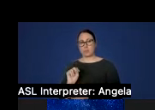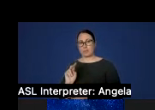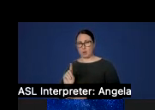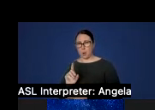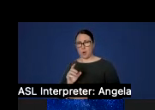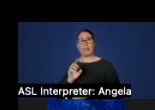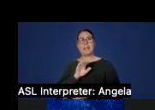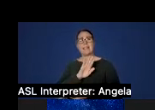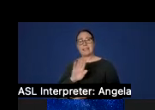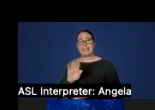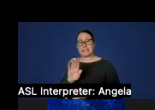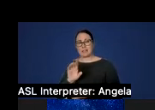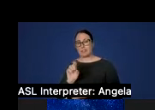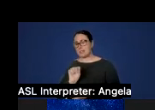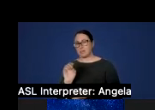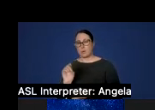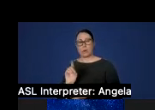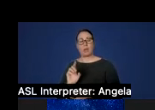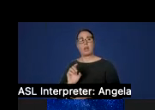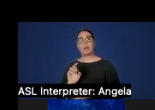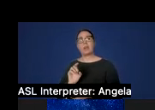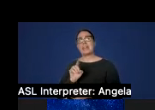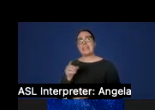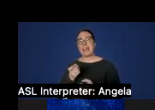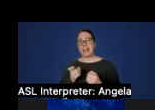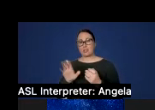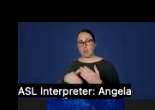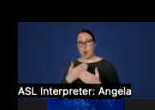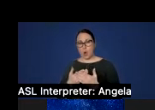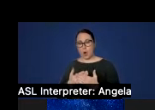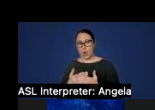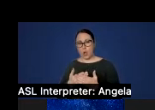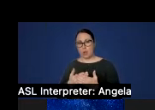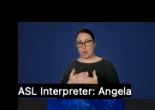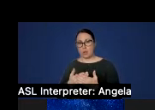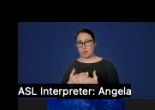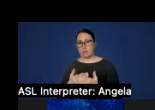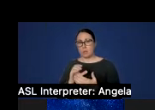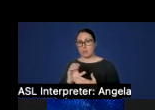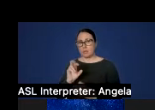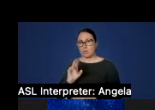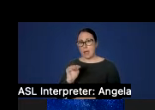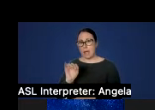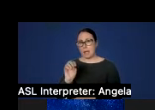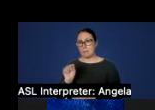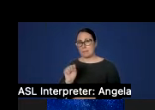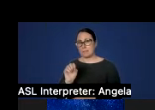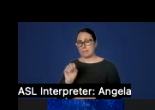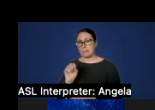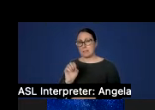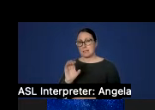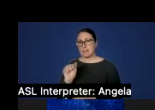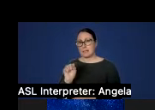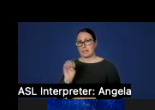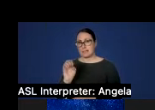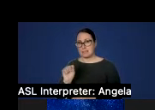crimes cases sent to federal courts from the state's 9 Indian reservations. Do you think that the Indian